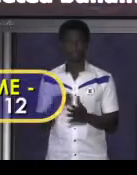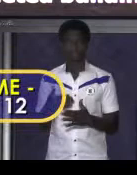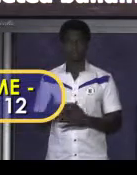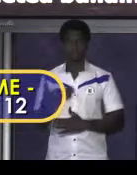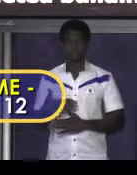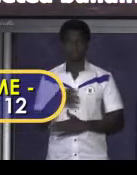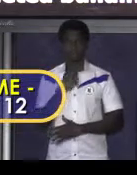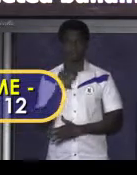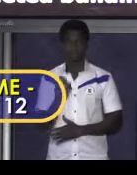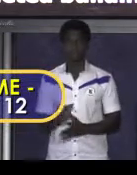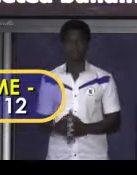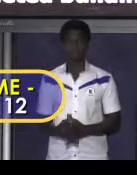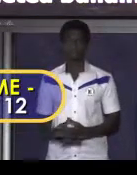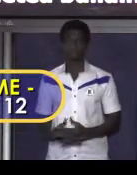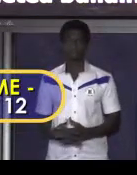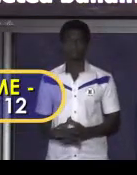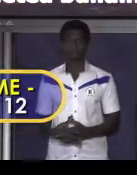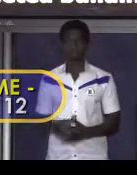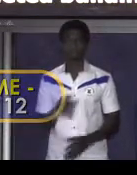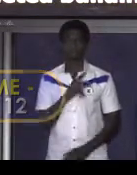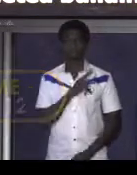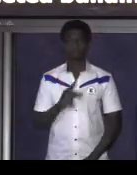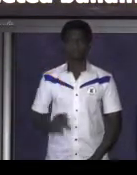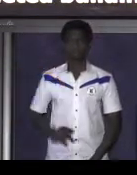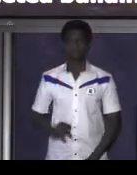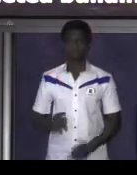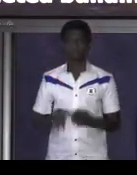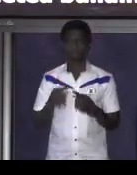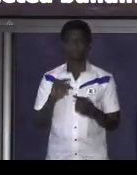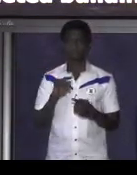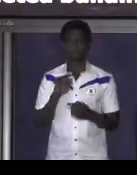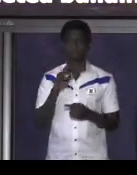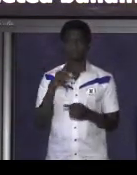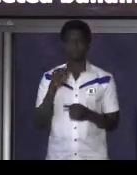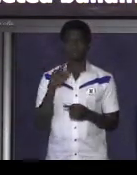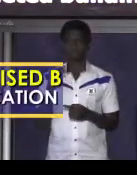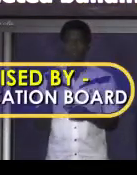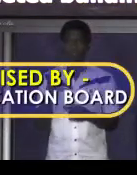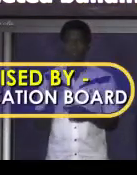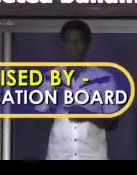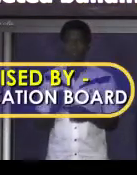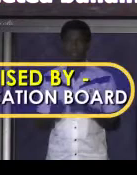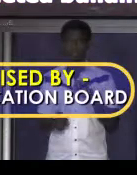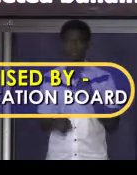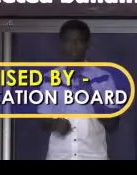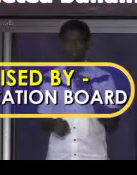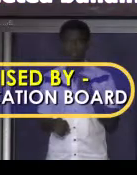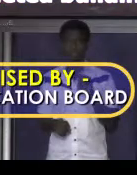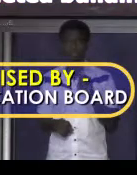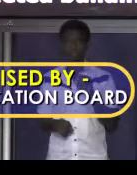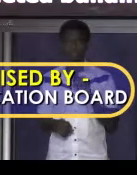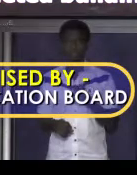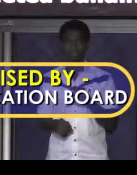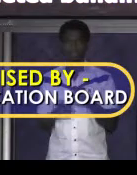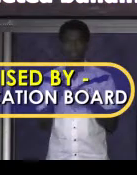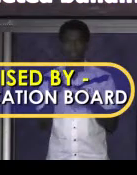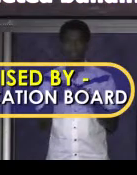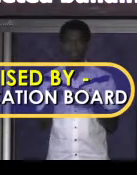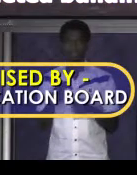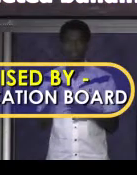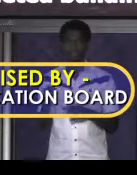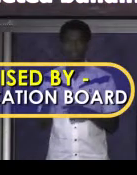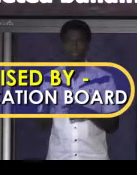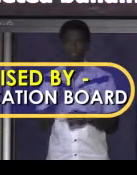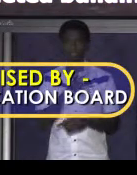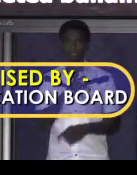Next question. King is to palace as lunatic is to dash.